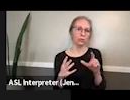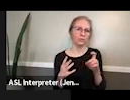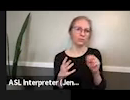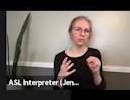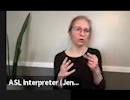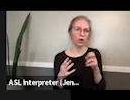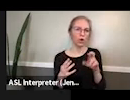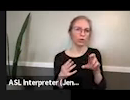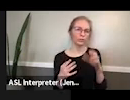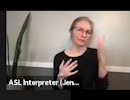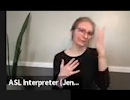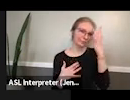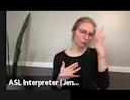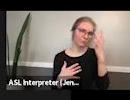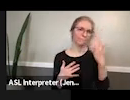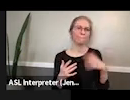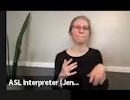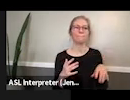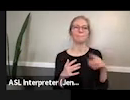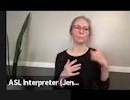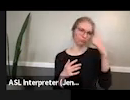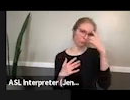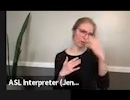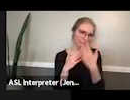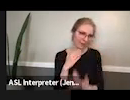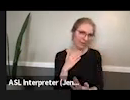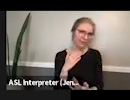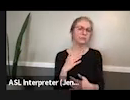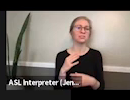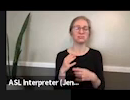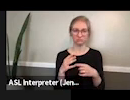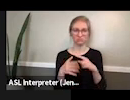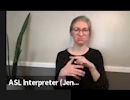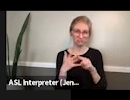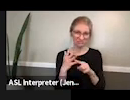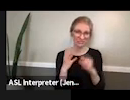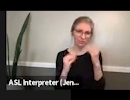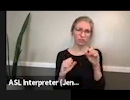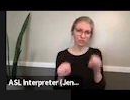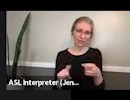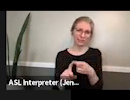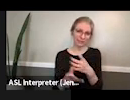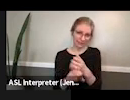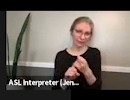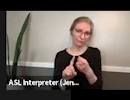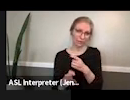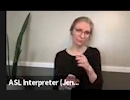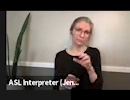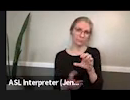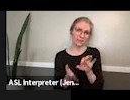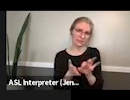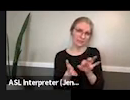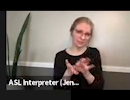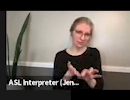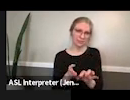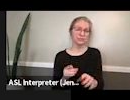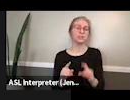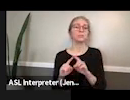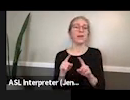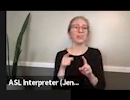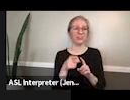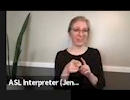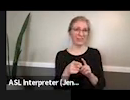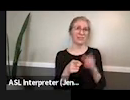things. You can get this kind of information off the census. But I mentioned this because this supports what I was